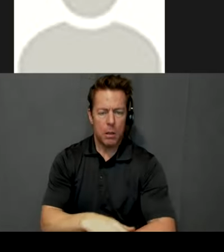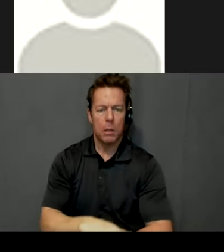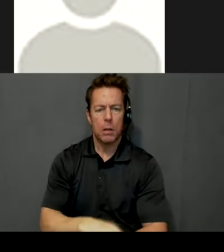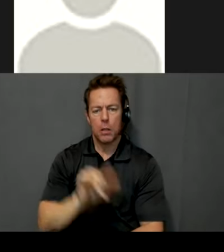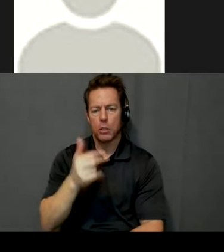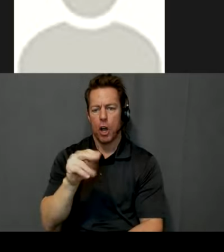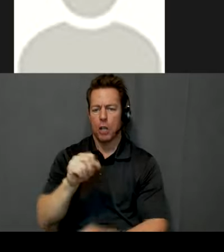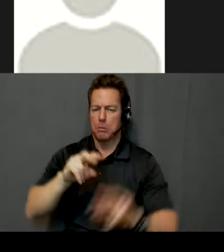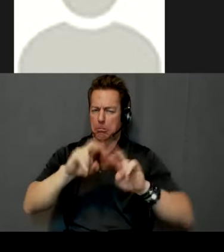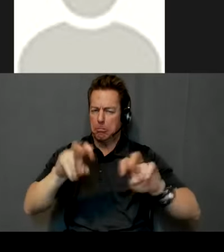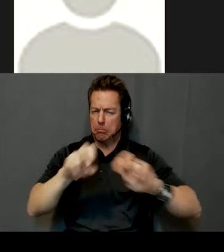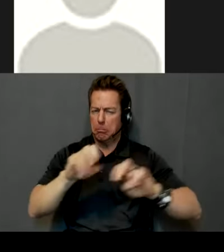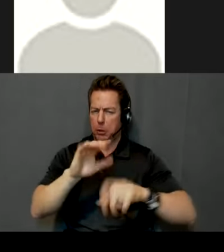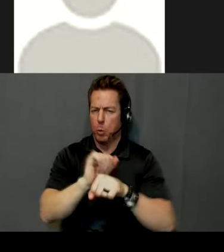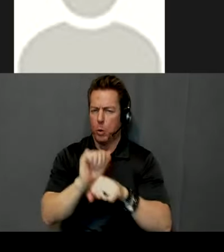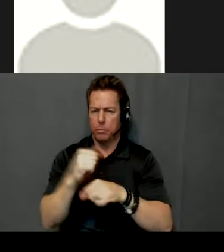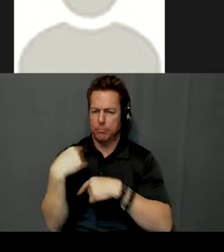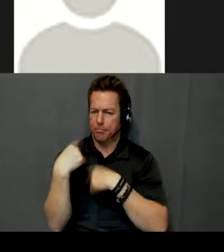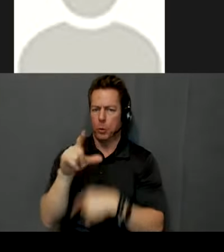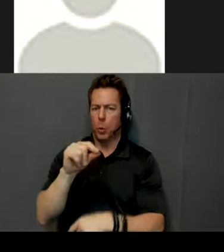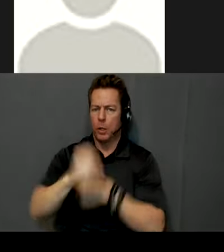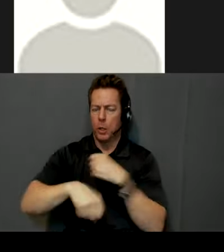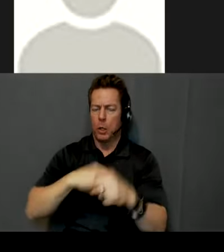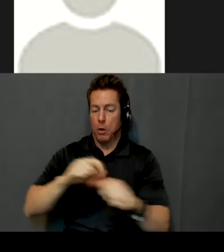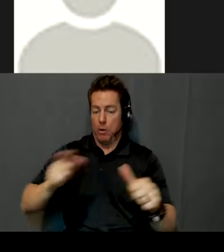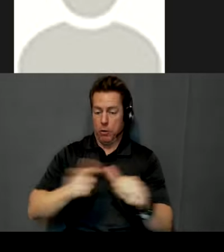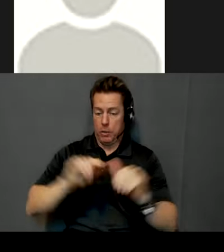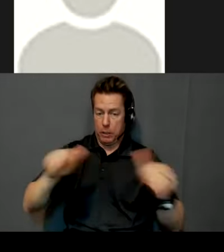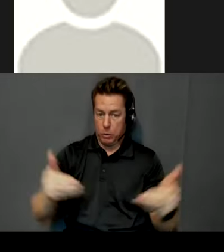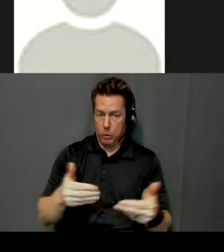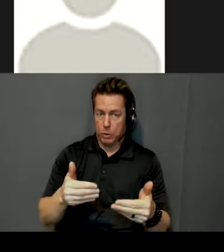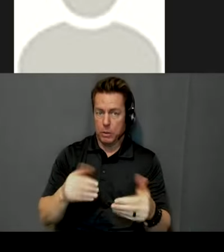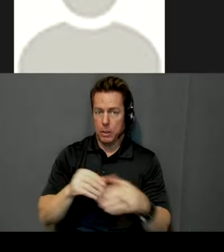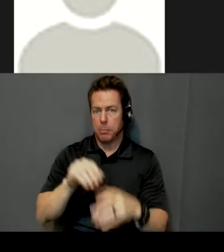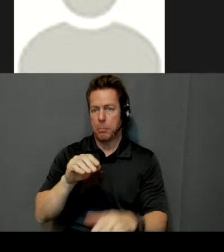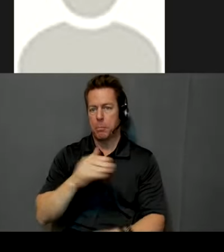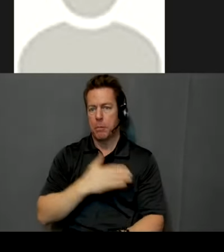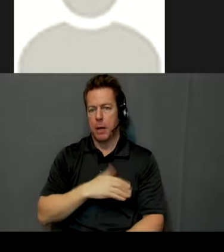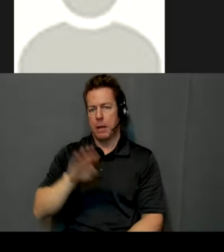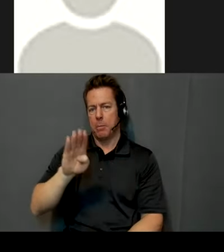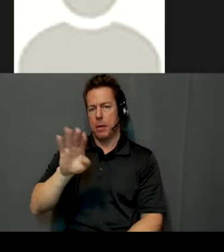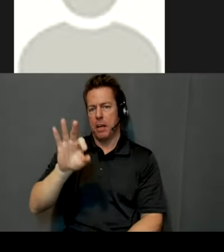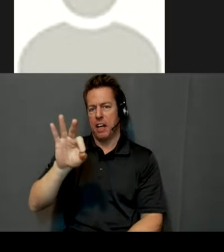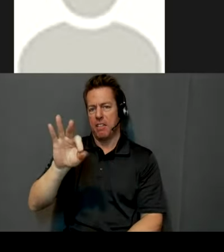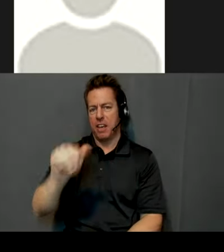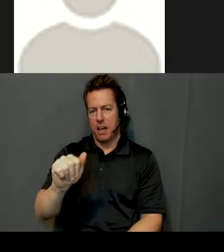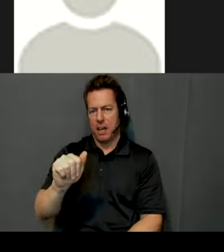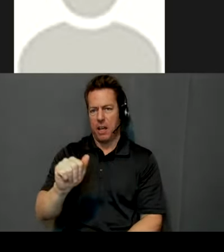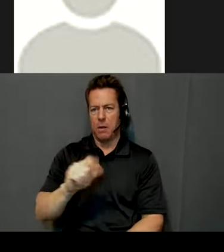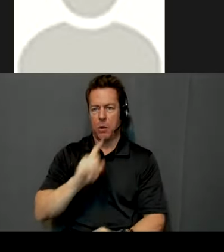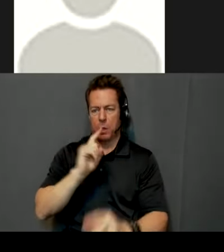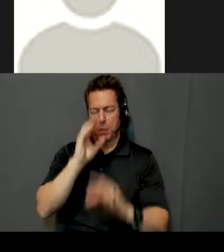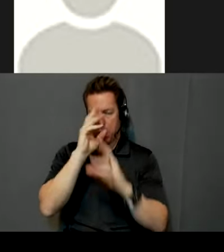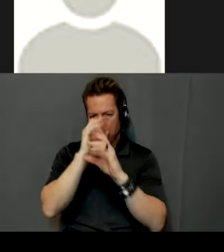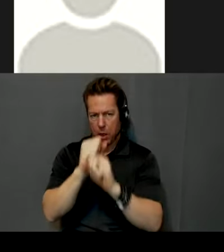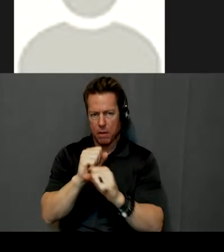20 years. I was first introduced to him in my BFA, and I was really drawn by his use